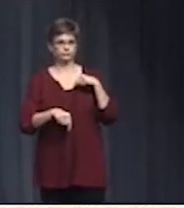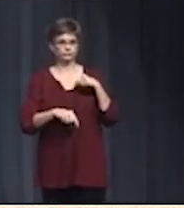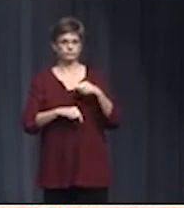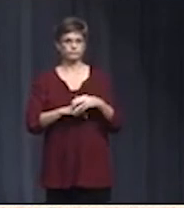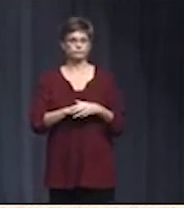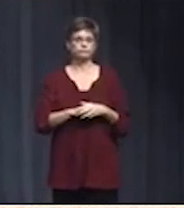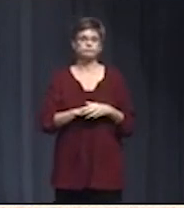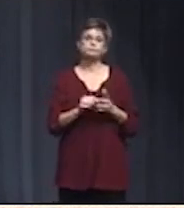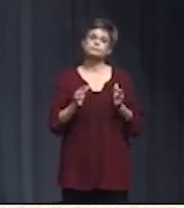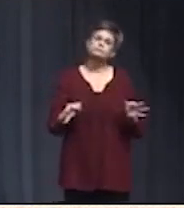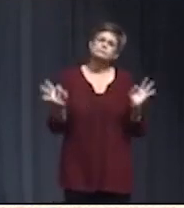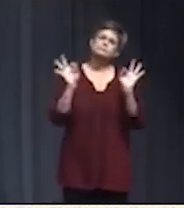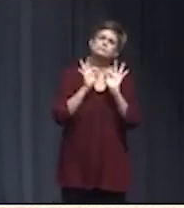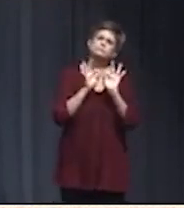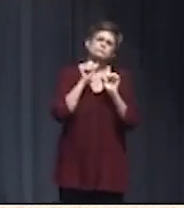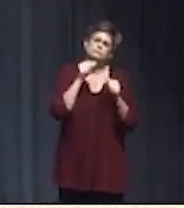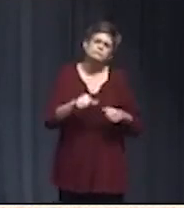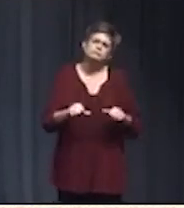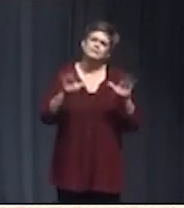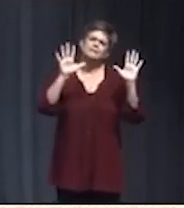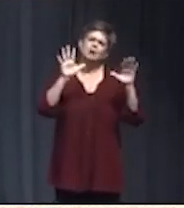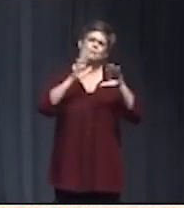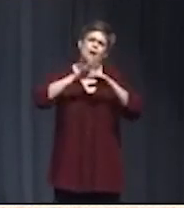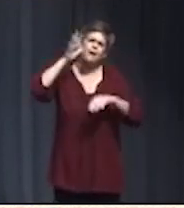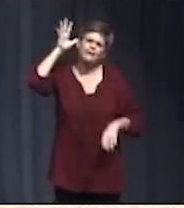The big thing is, don't give up on your dad.